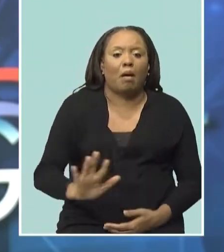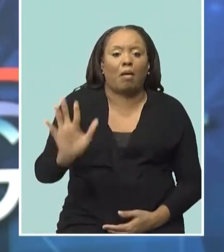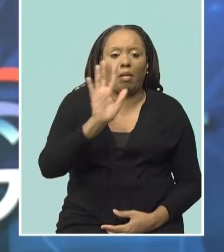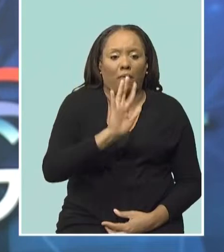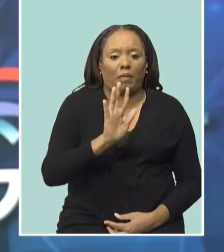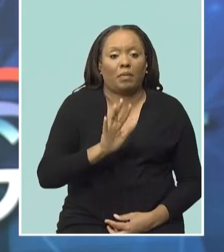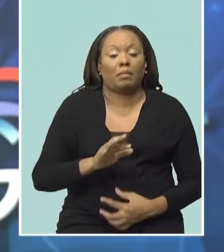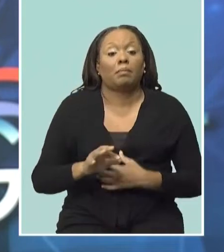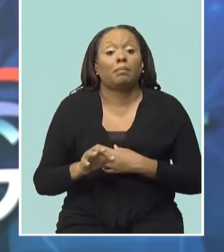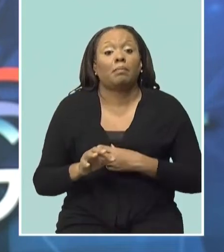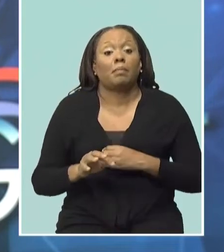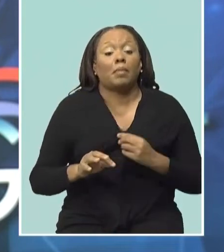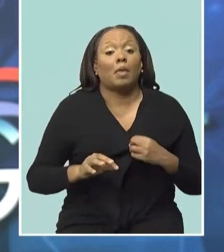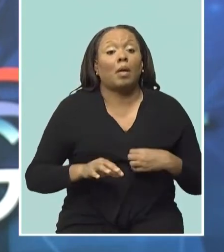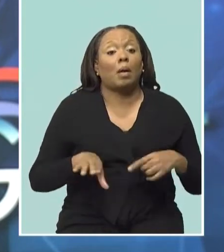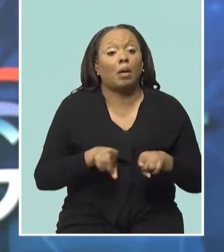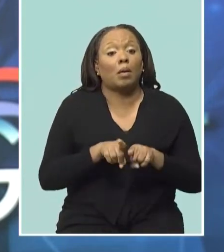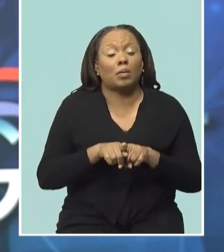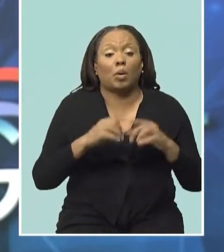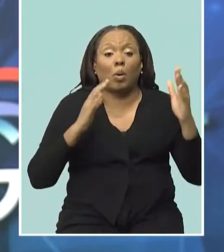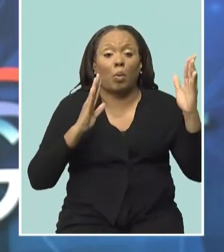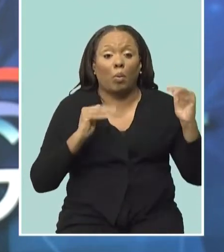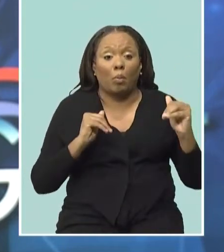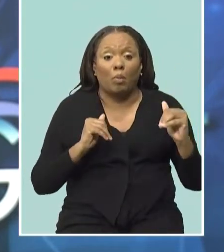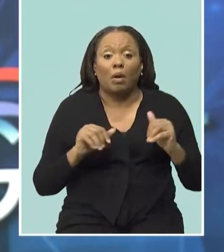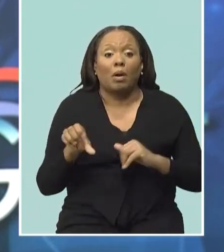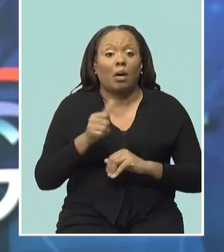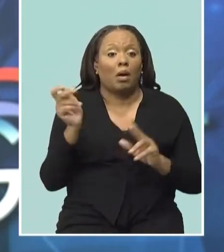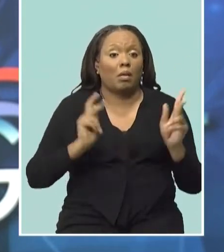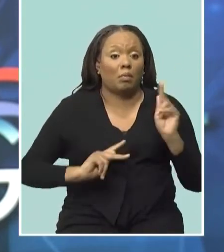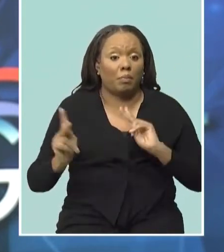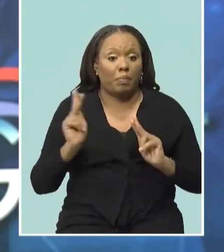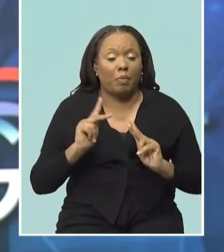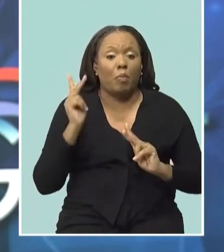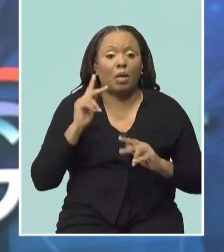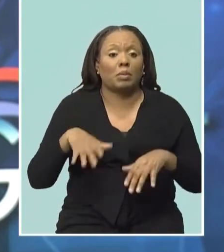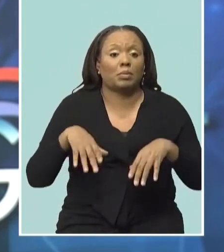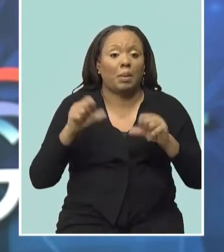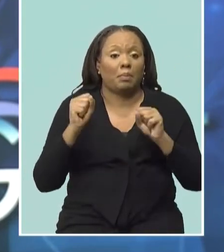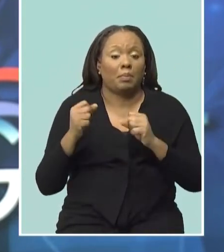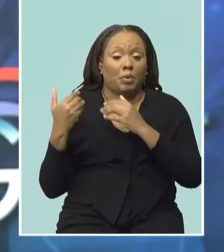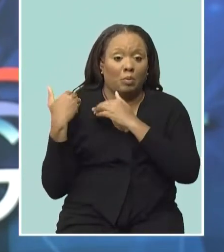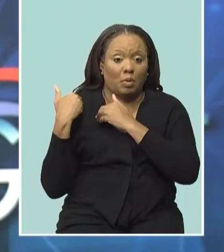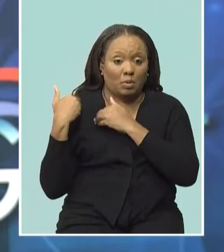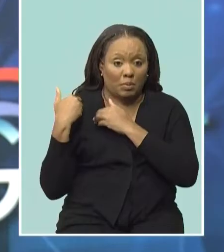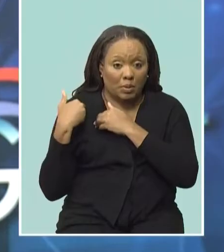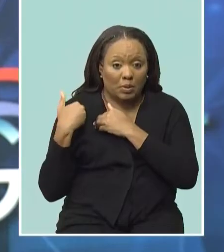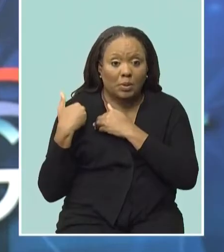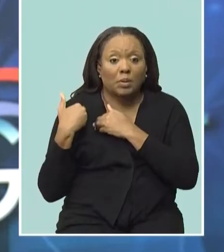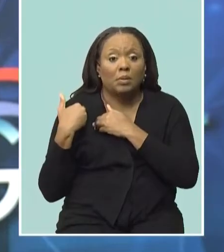He's also optimistic that there will be others willing to fill the roles of mobilers, as they